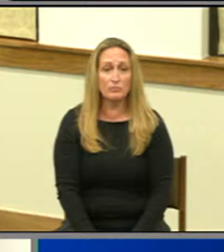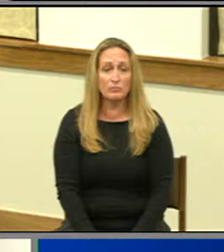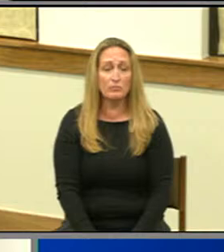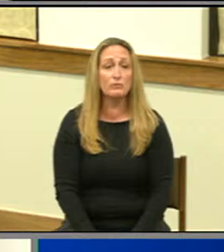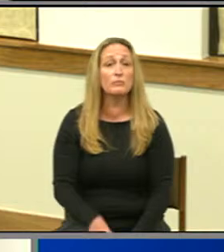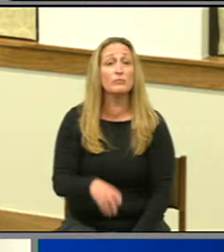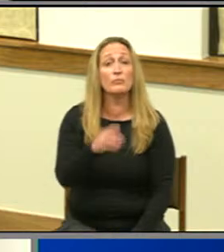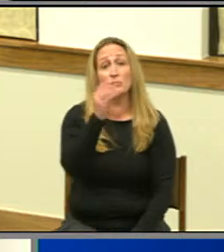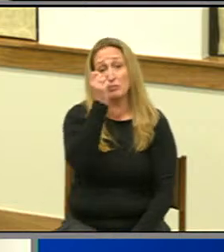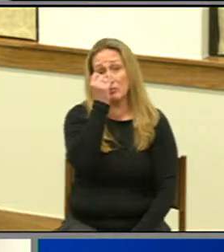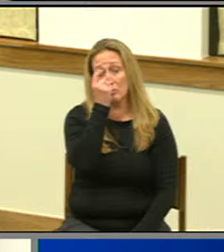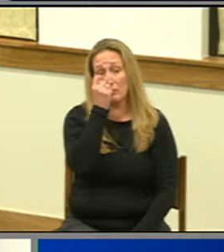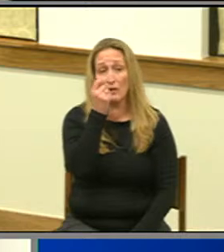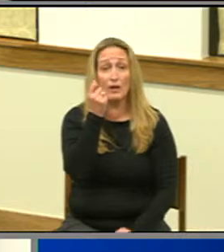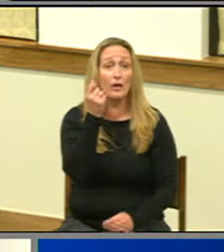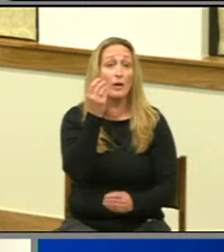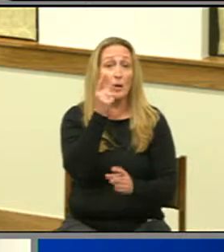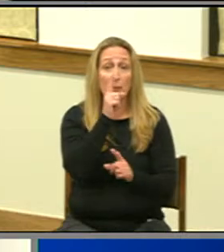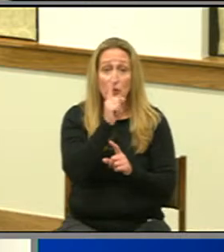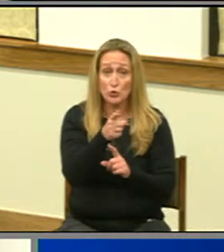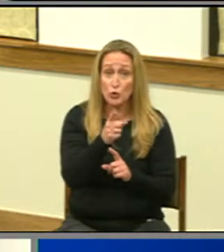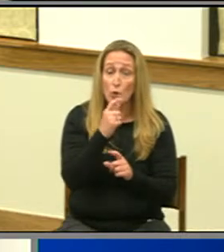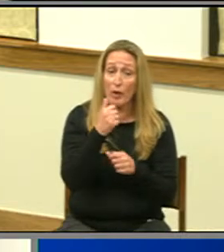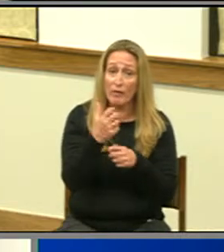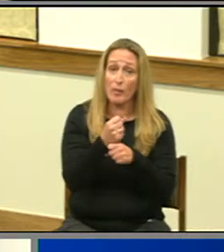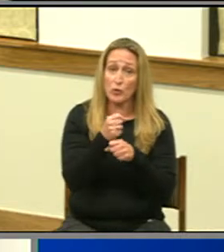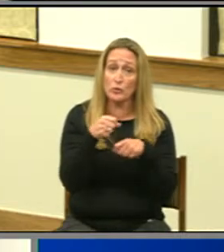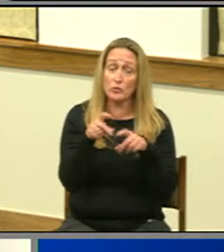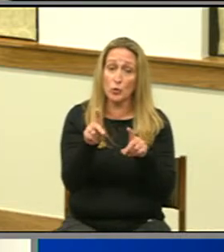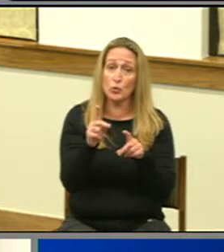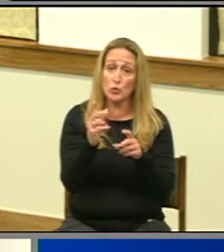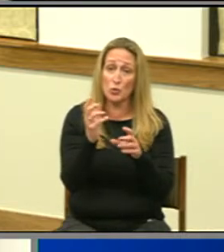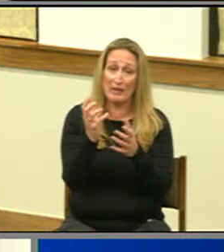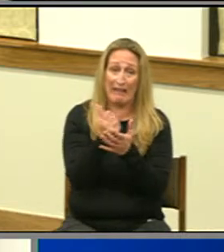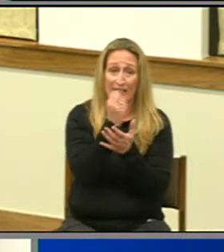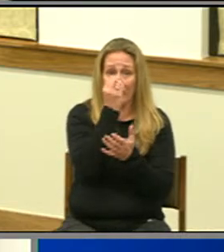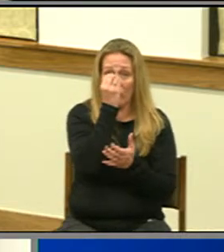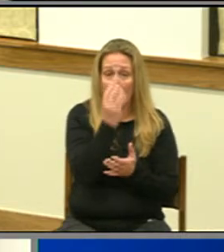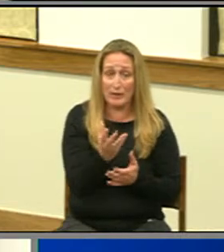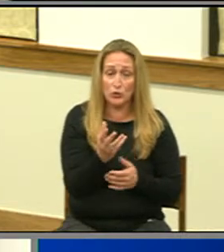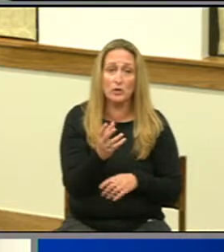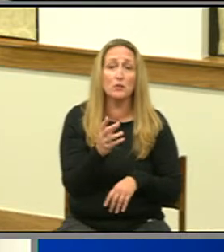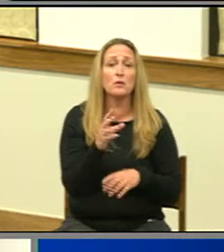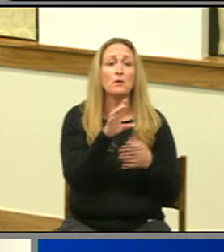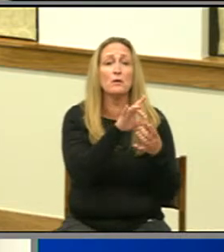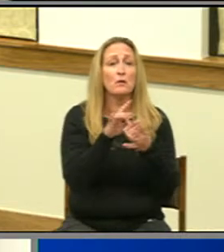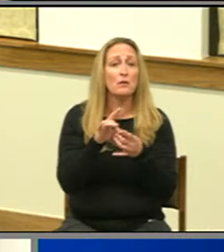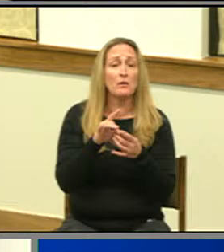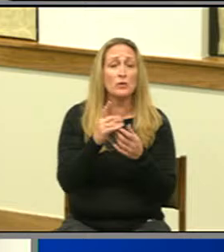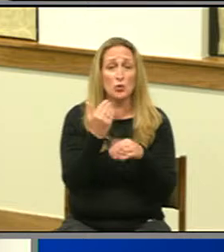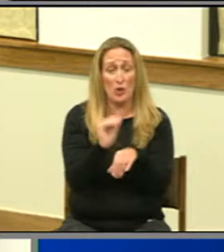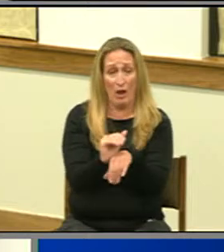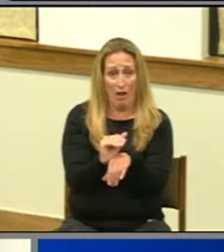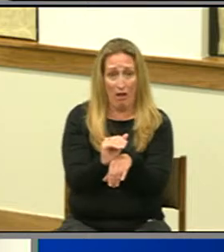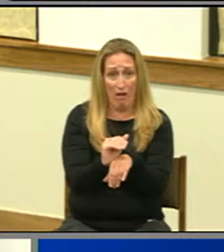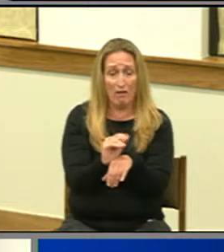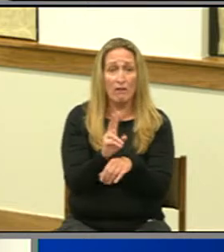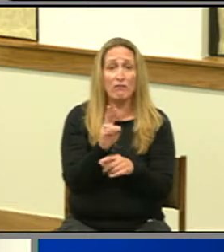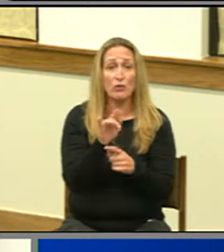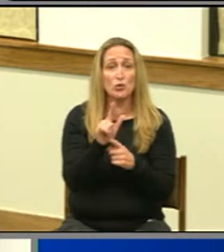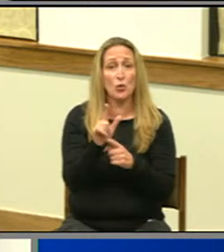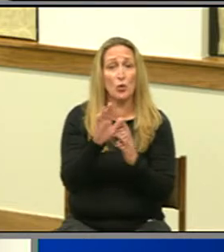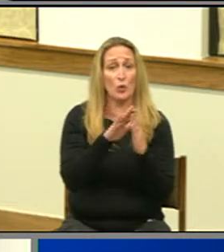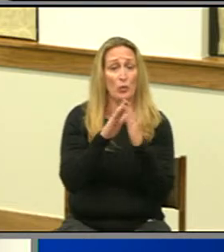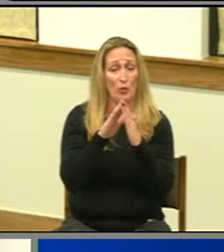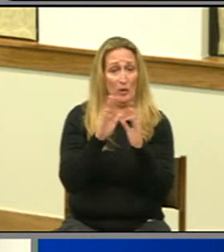Also, to make sure everybody get the opportunity to get the information regarding the tonight virtual community